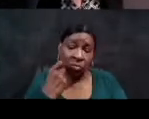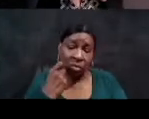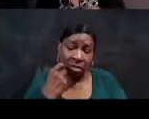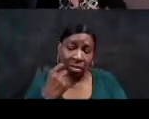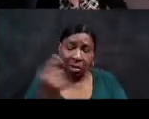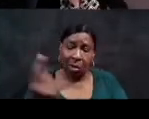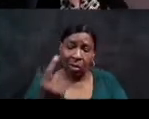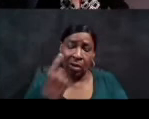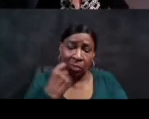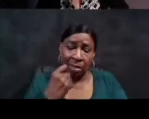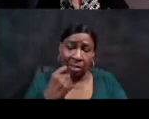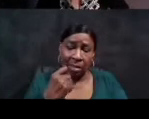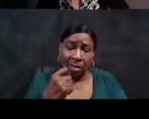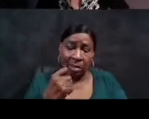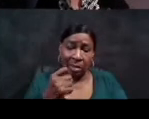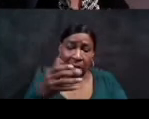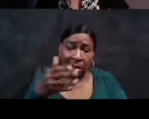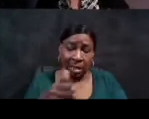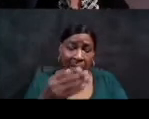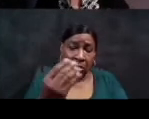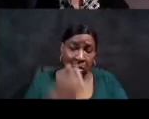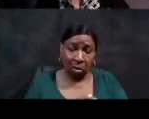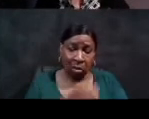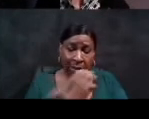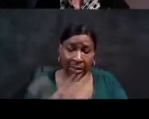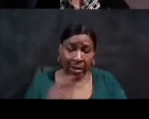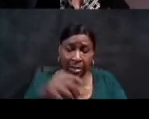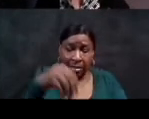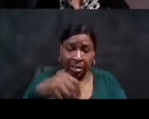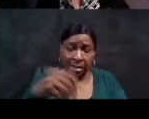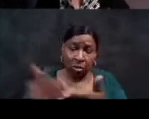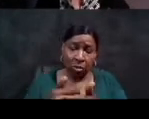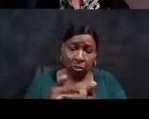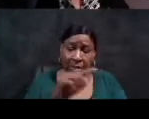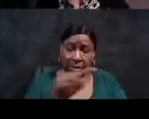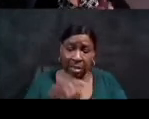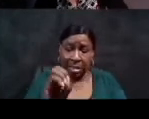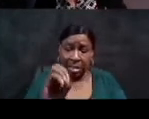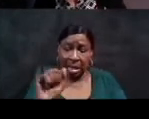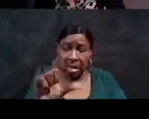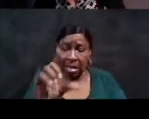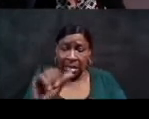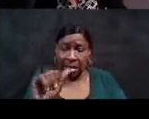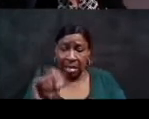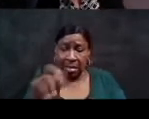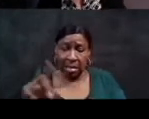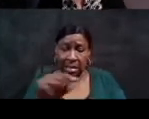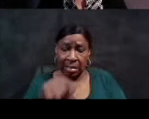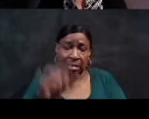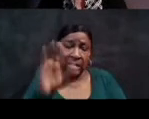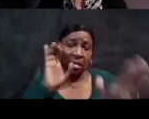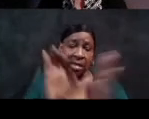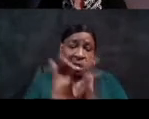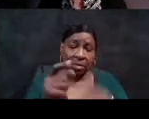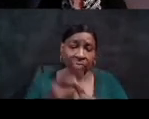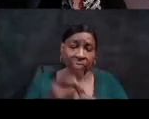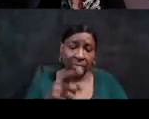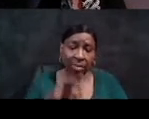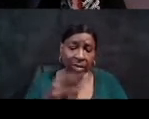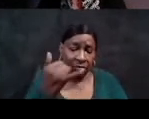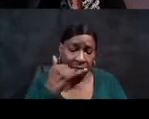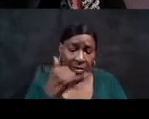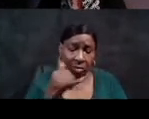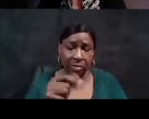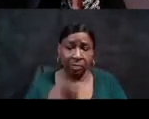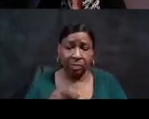only recently released, and is now in New Zealand. He's the author, this is an image from his film with Arash Sarvastani,